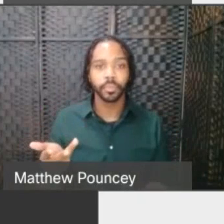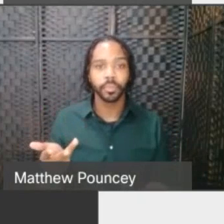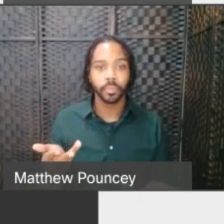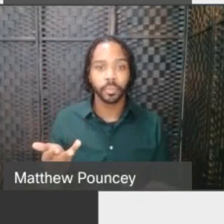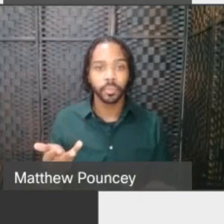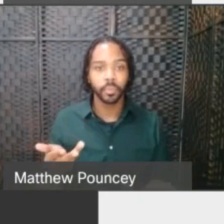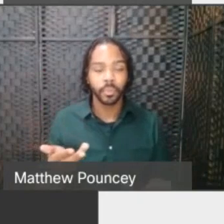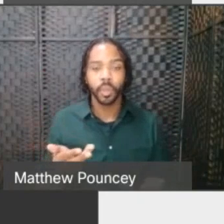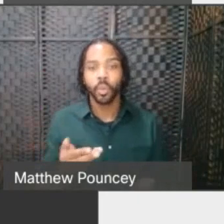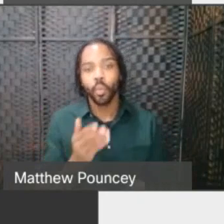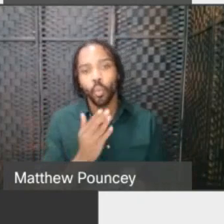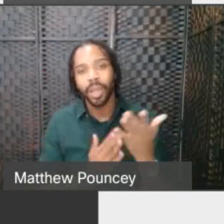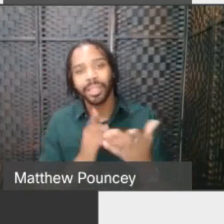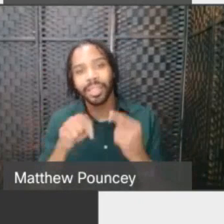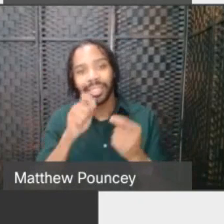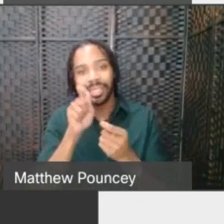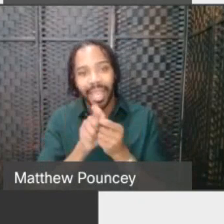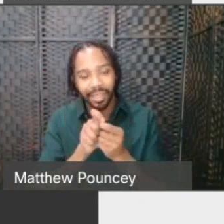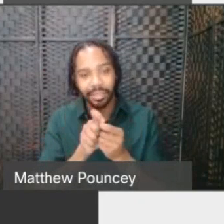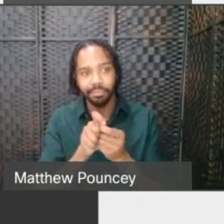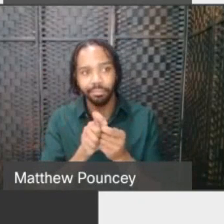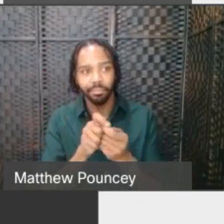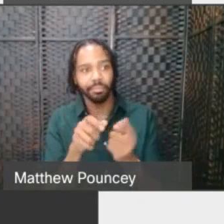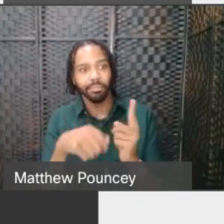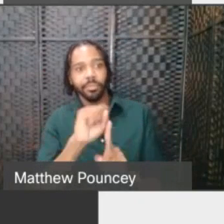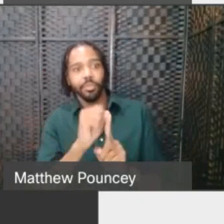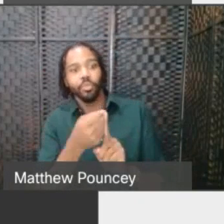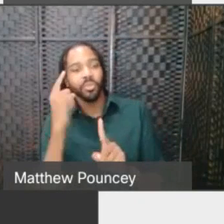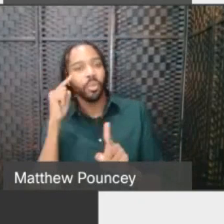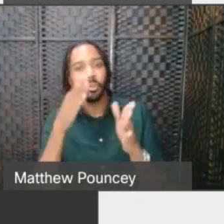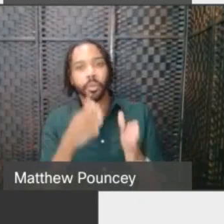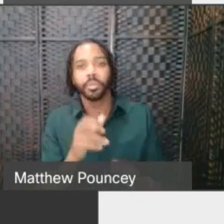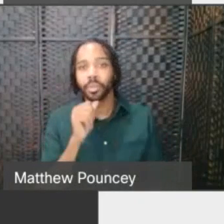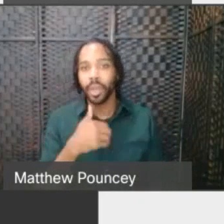what the exact circumstances of the person not having a face shield on were.